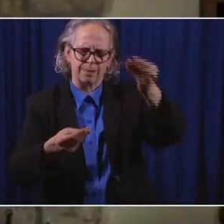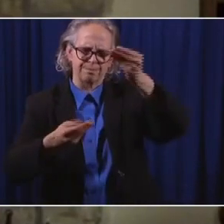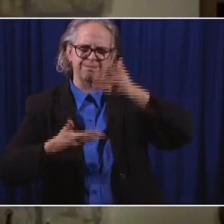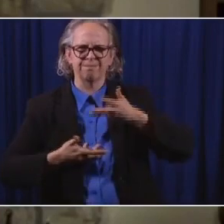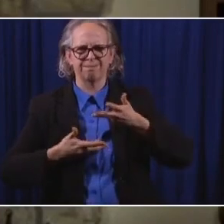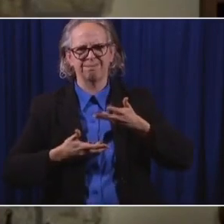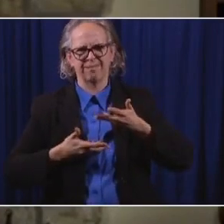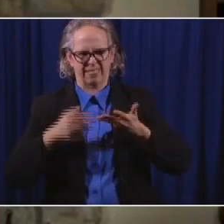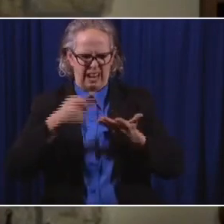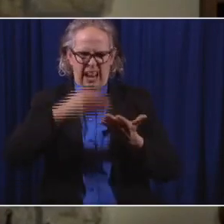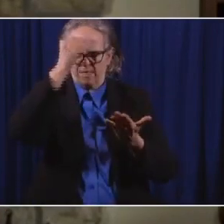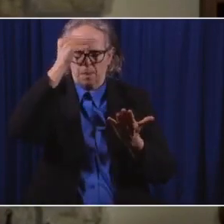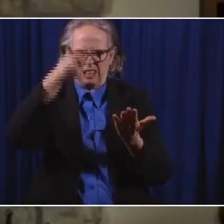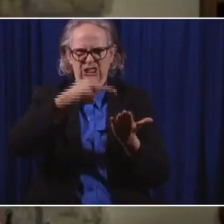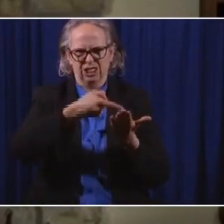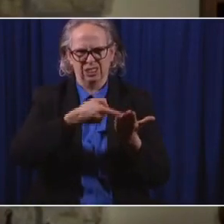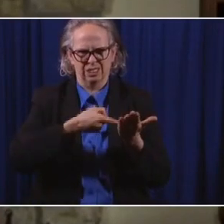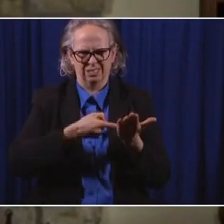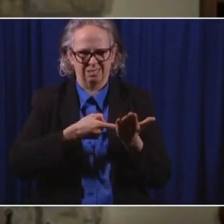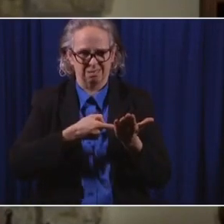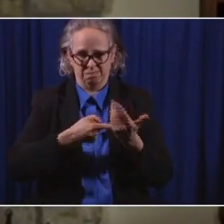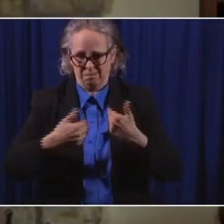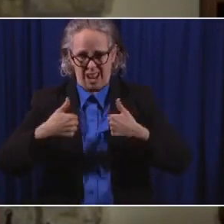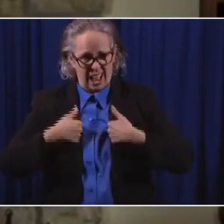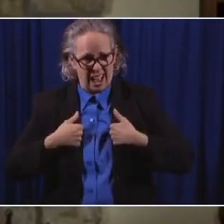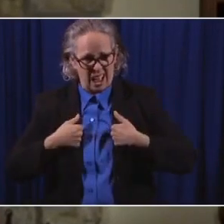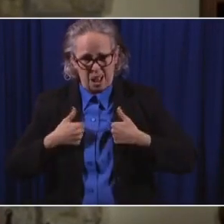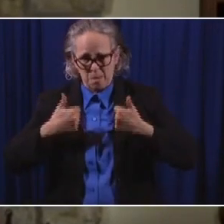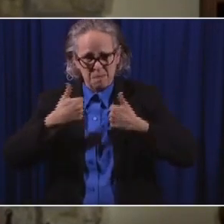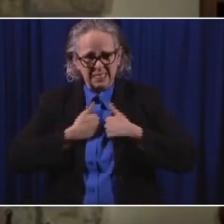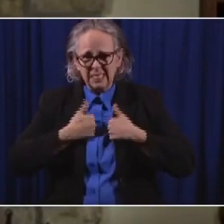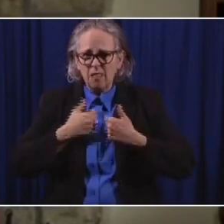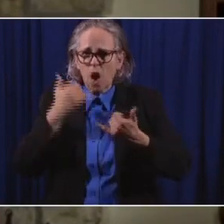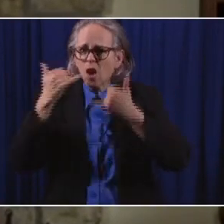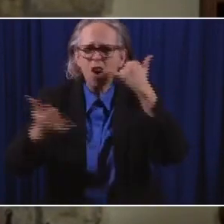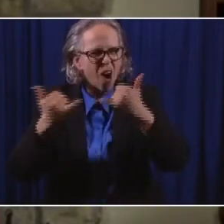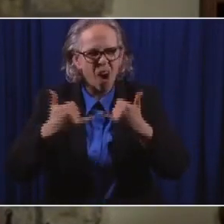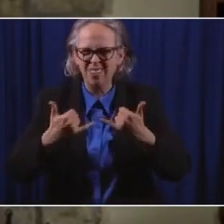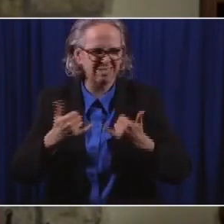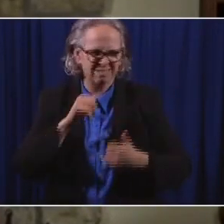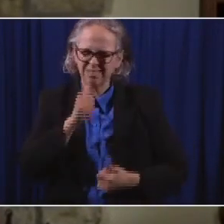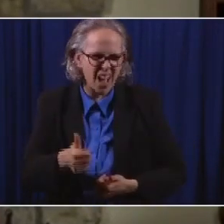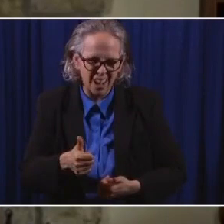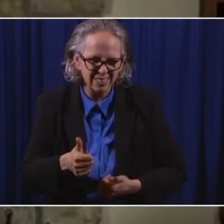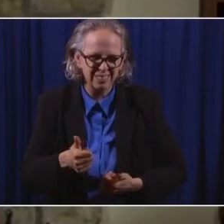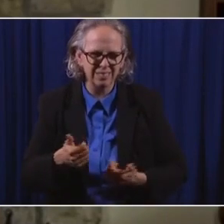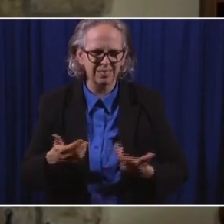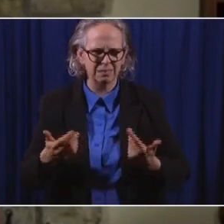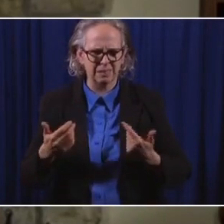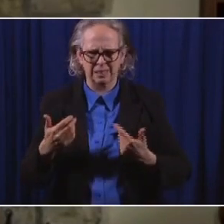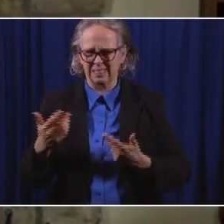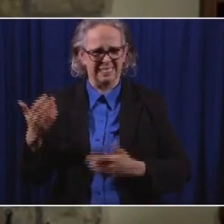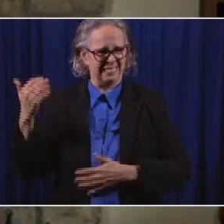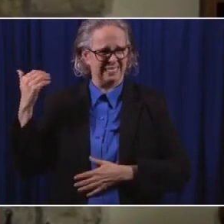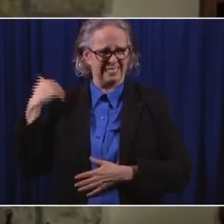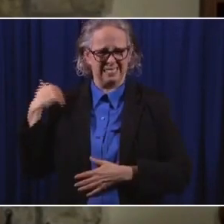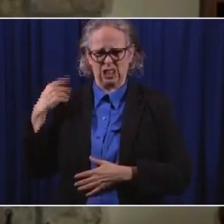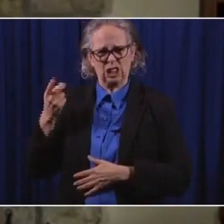because I'm not out there. I'm not making the calls. Dr. Lofgren, what he just